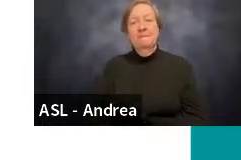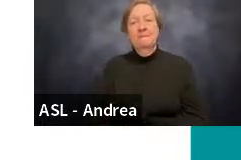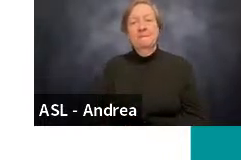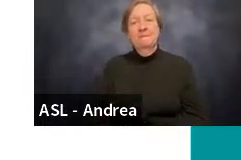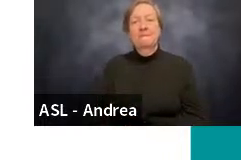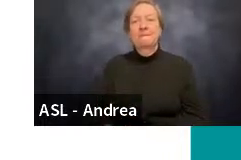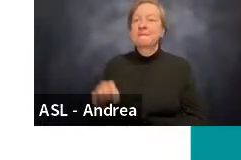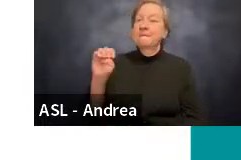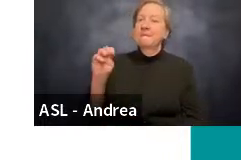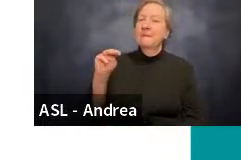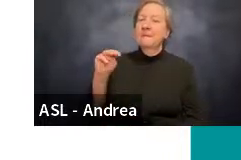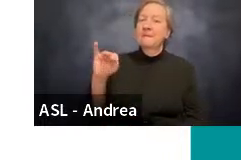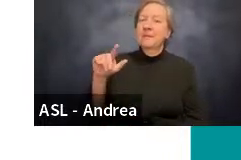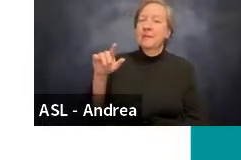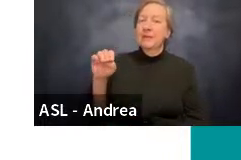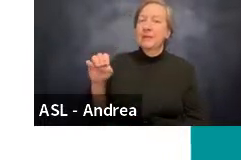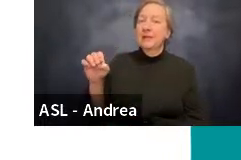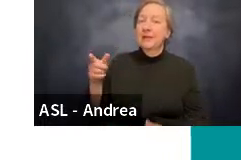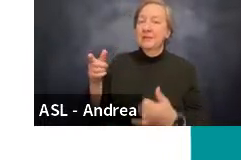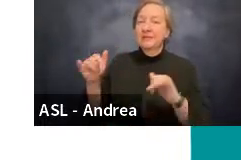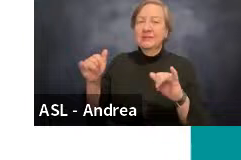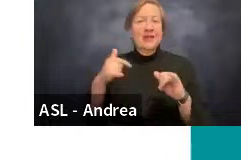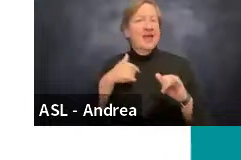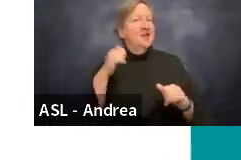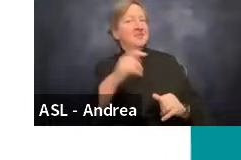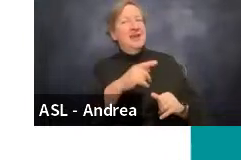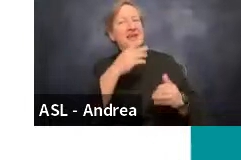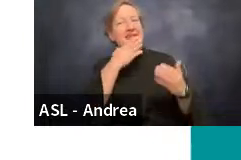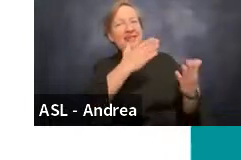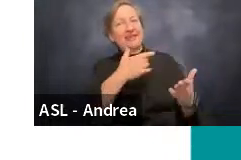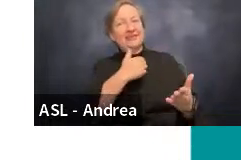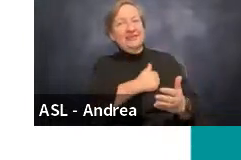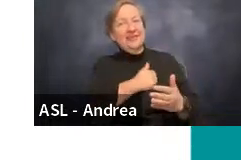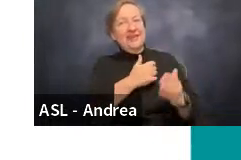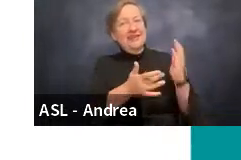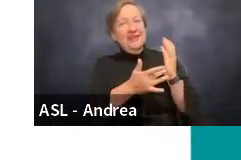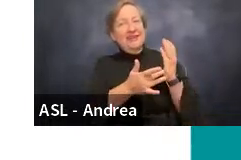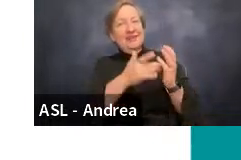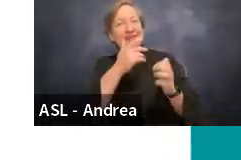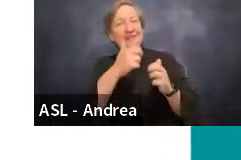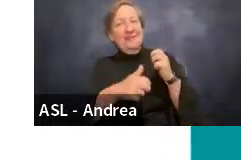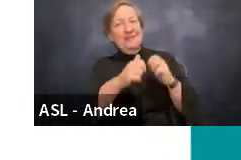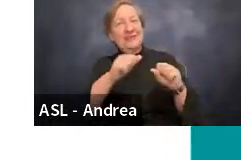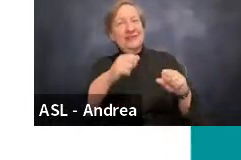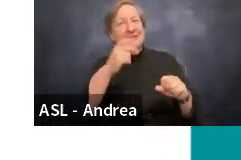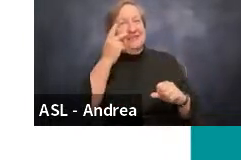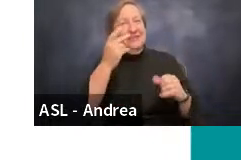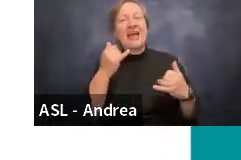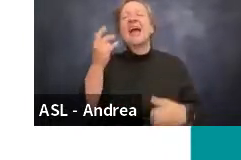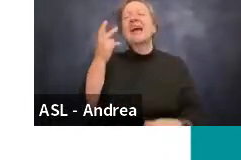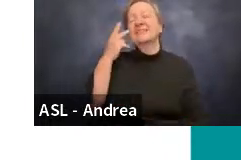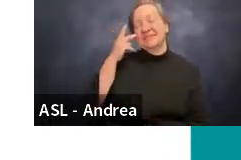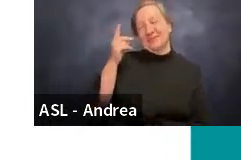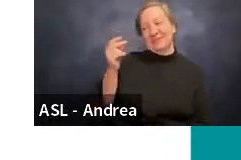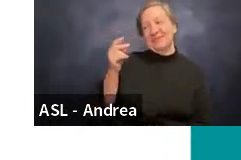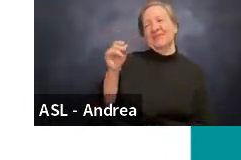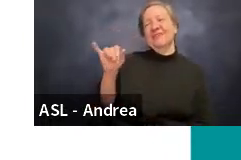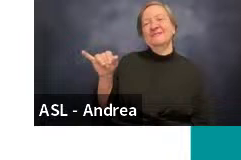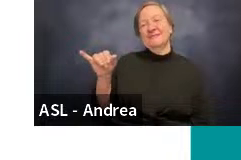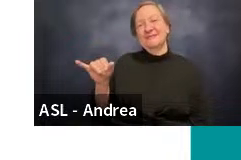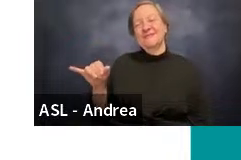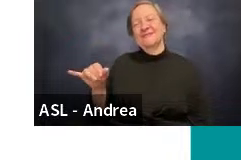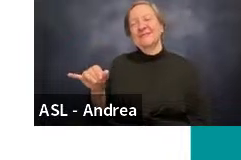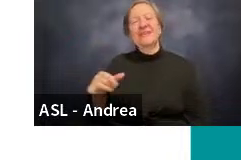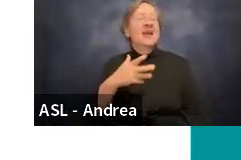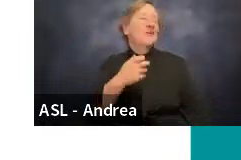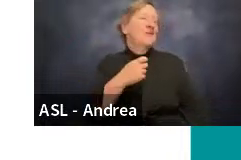Emily, are you still unable to see? I'm back. Yes, thank you. Sorry, I had a technical problem, but I see what you did there. You wanted you to